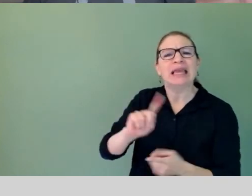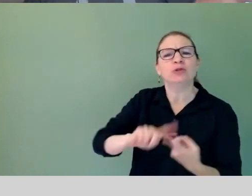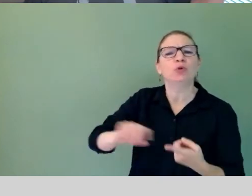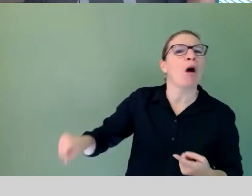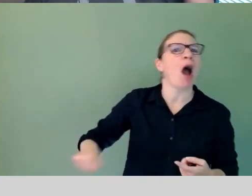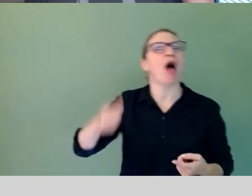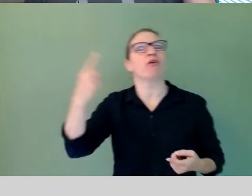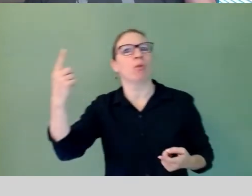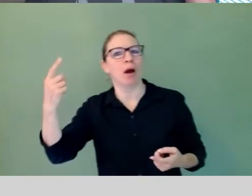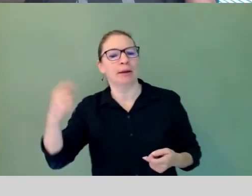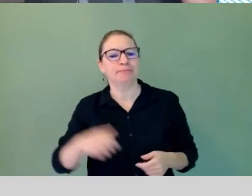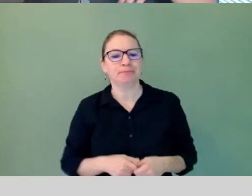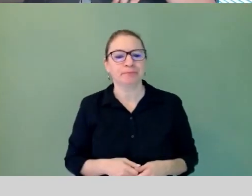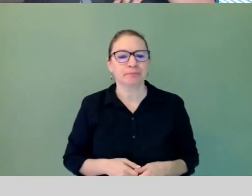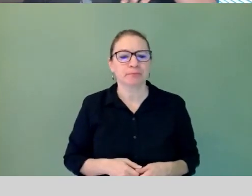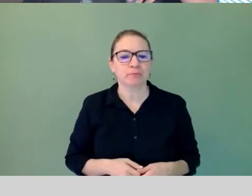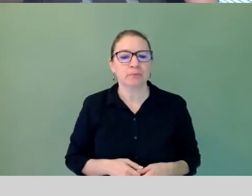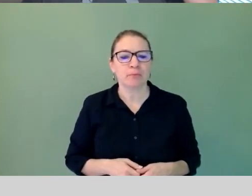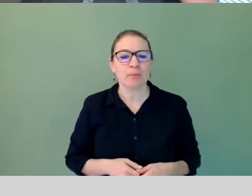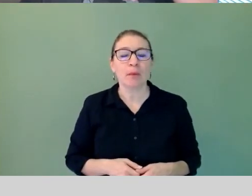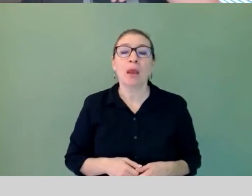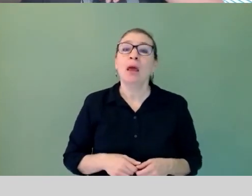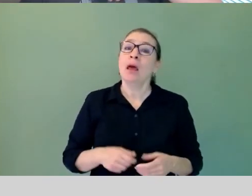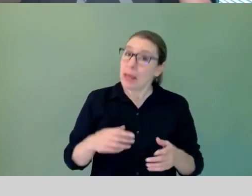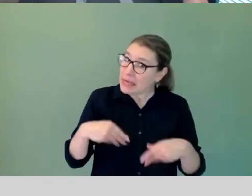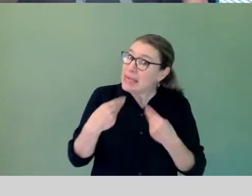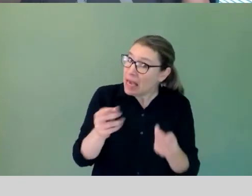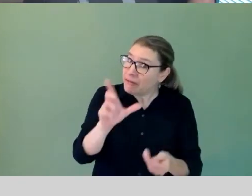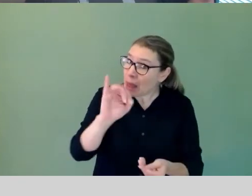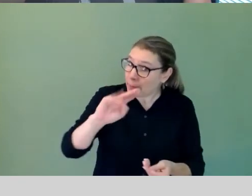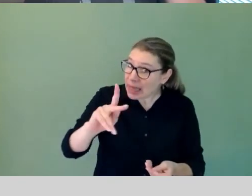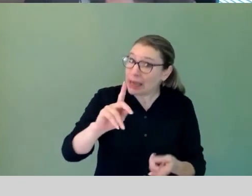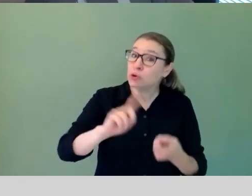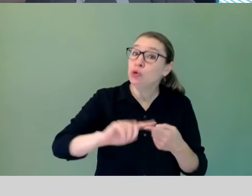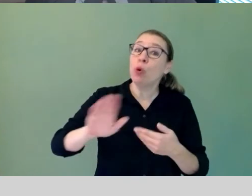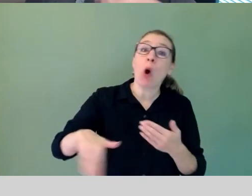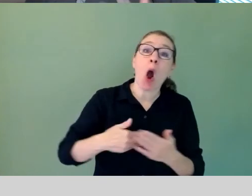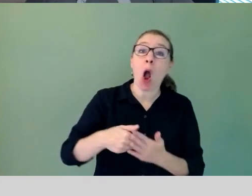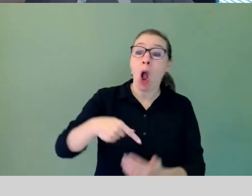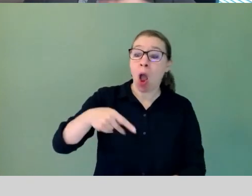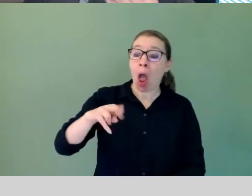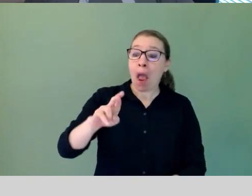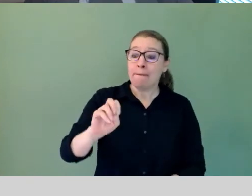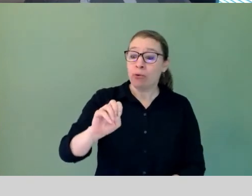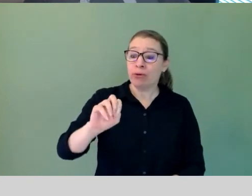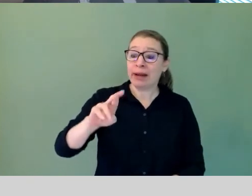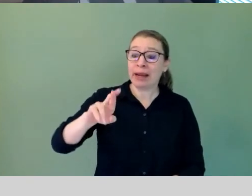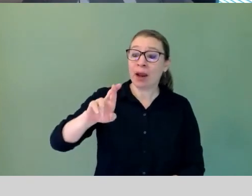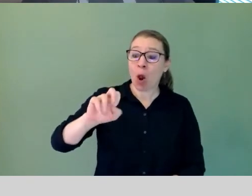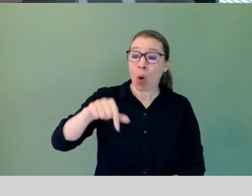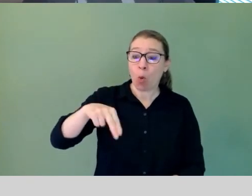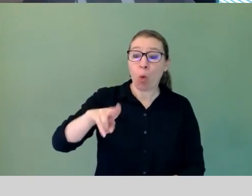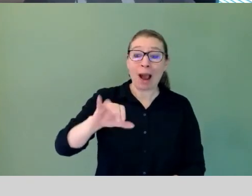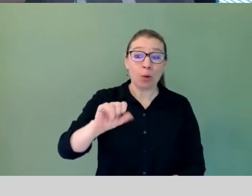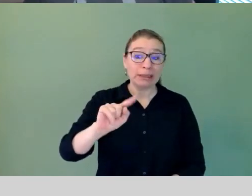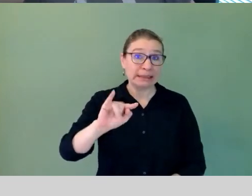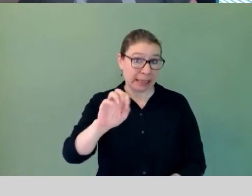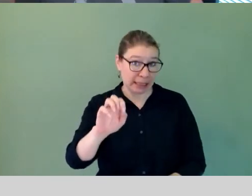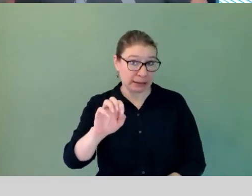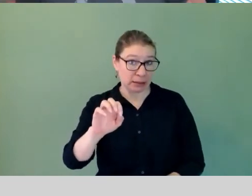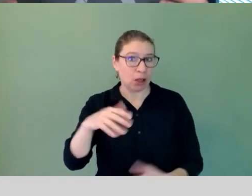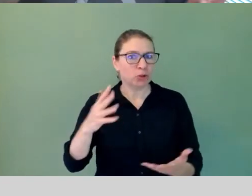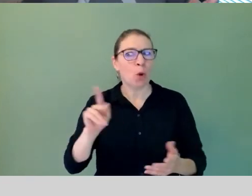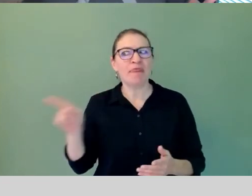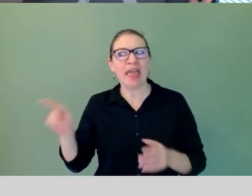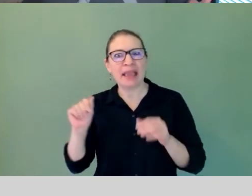Link out to all these prerequisites and direct the reader where to learn, how to come back, what to do, all of that. Don't say,